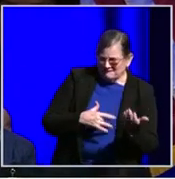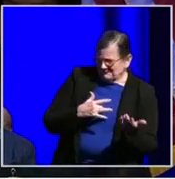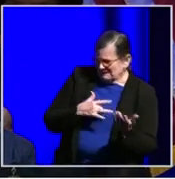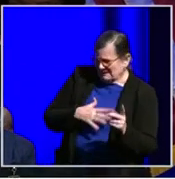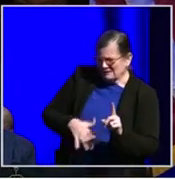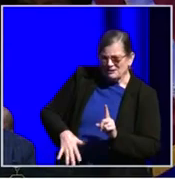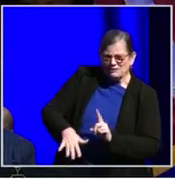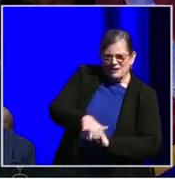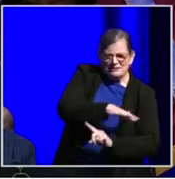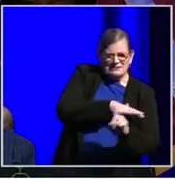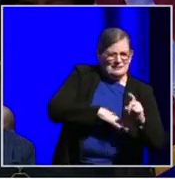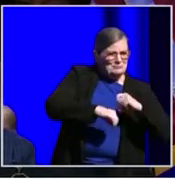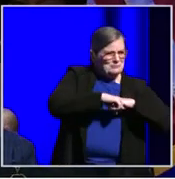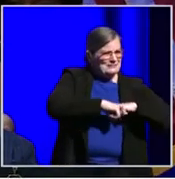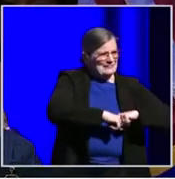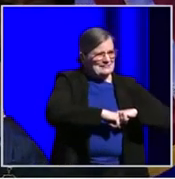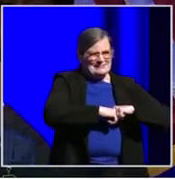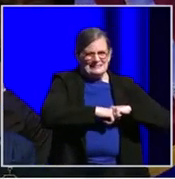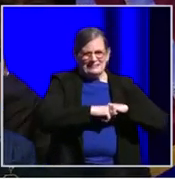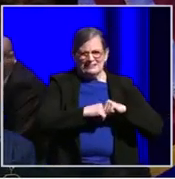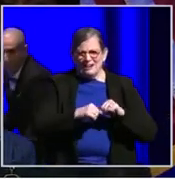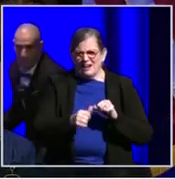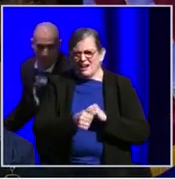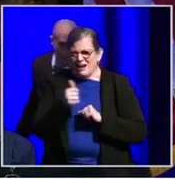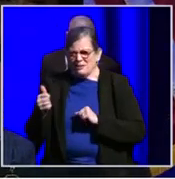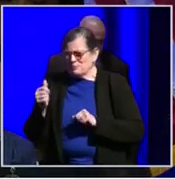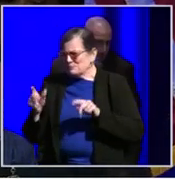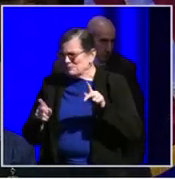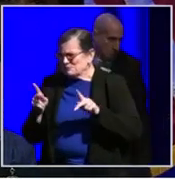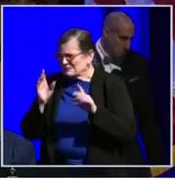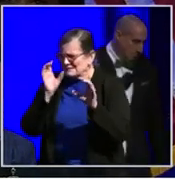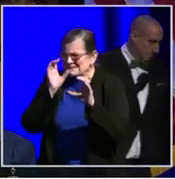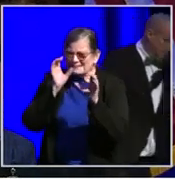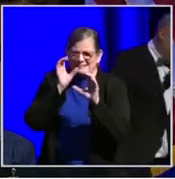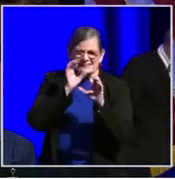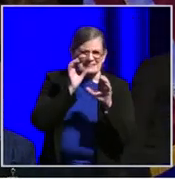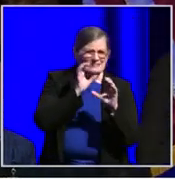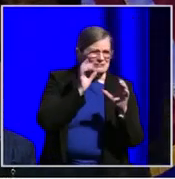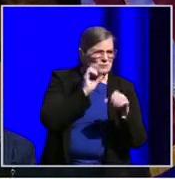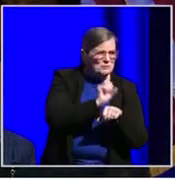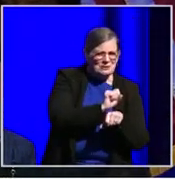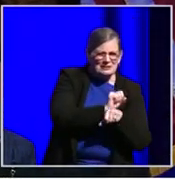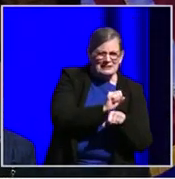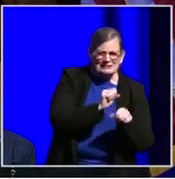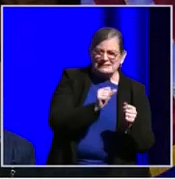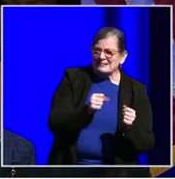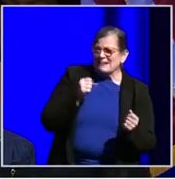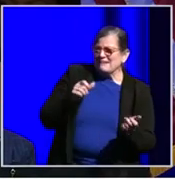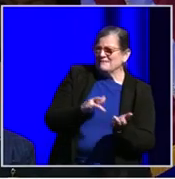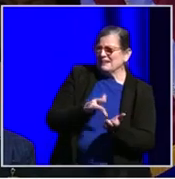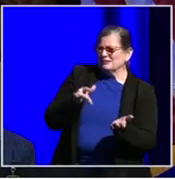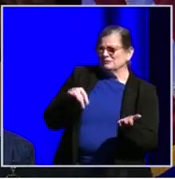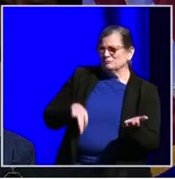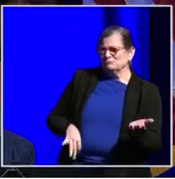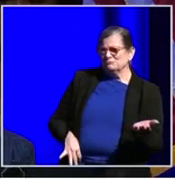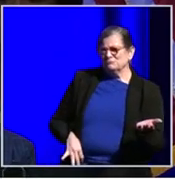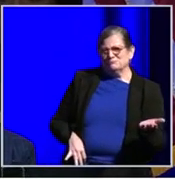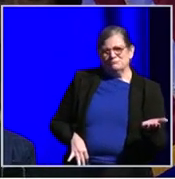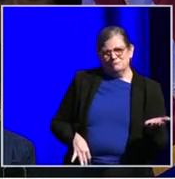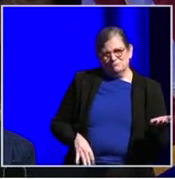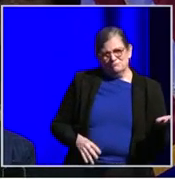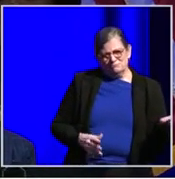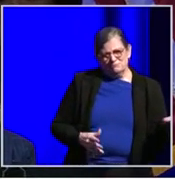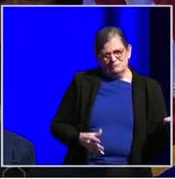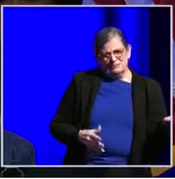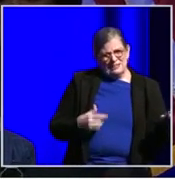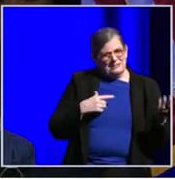powerful forces that would seek to profit by taking unfair advantage. An independent Attorney General is also essential as we